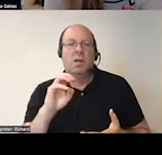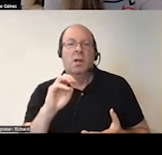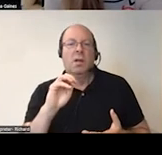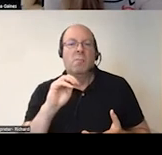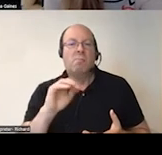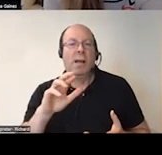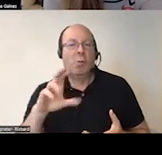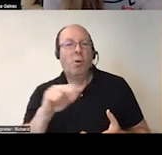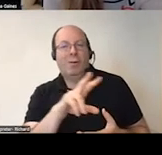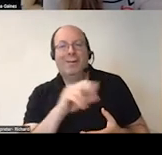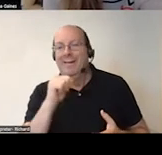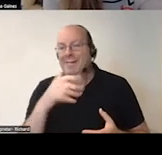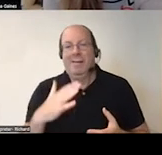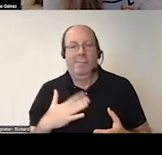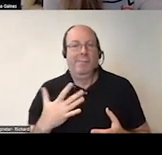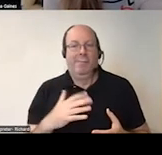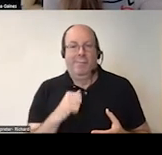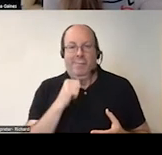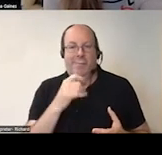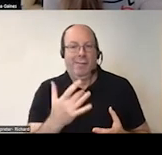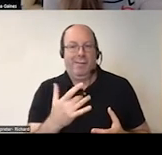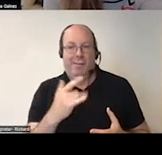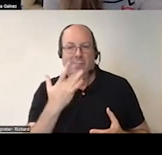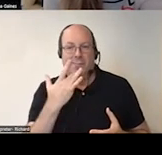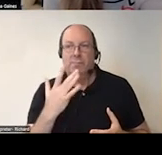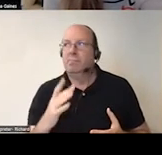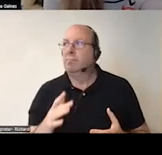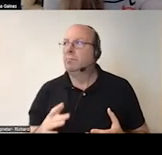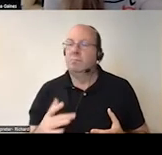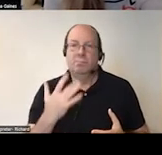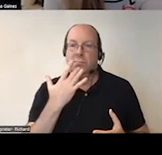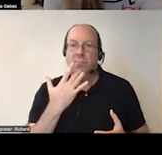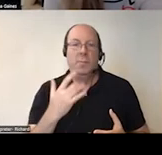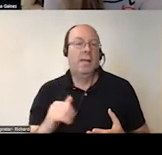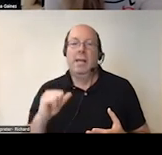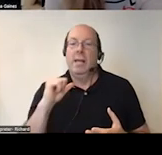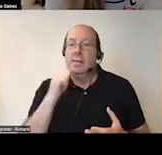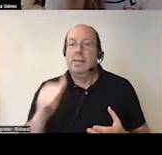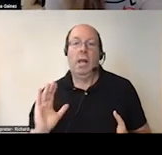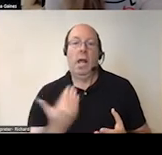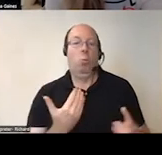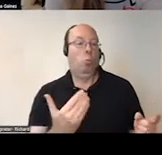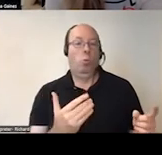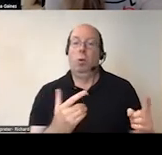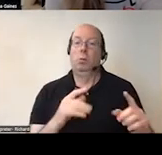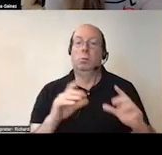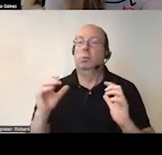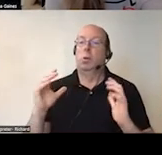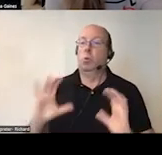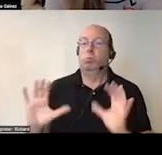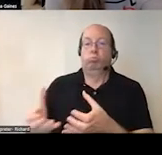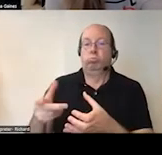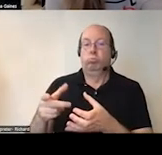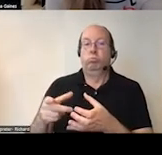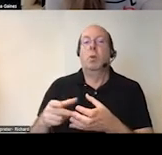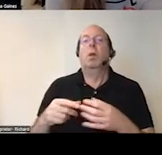not for me. That's not our target consumer anyways. We kind of, through trial and